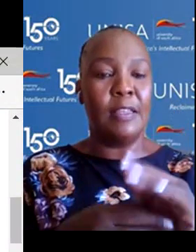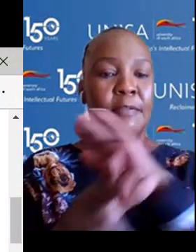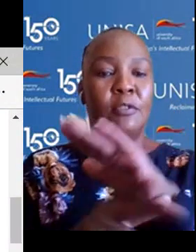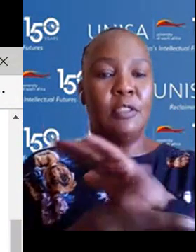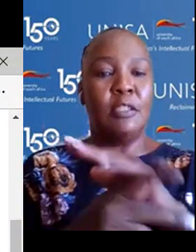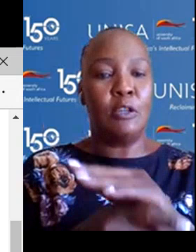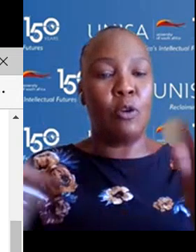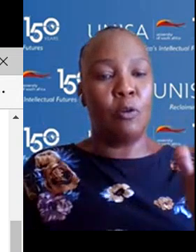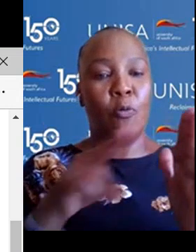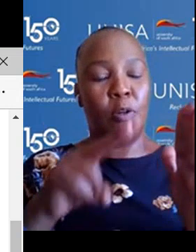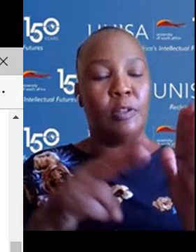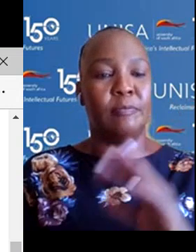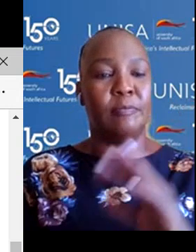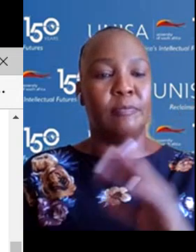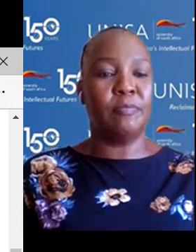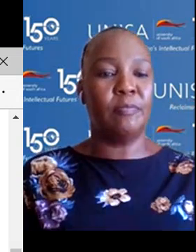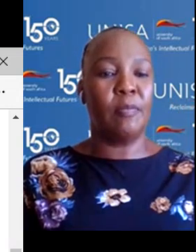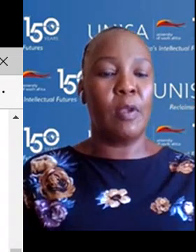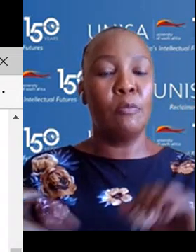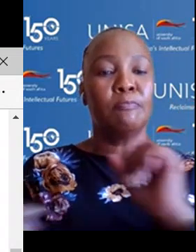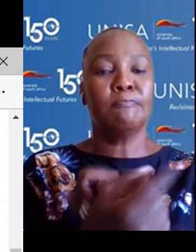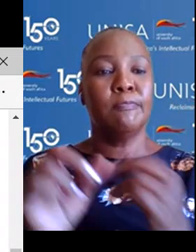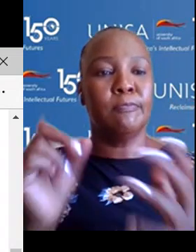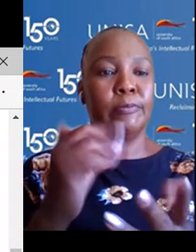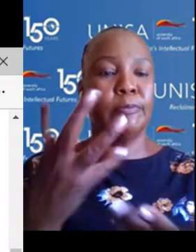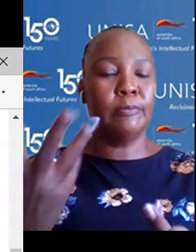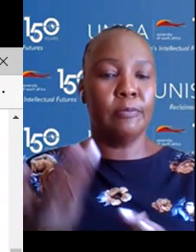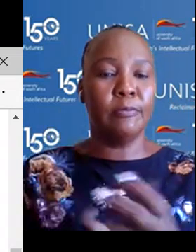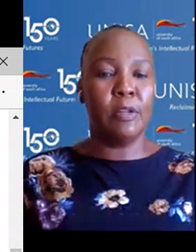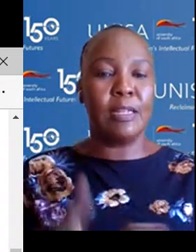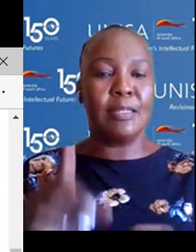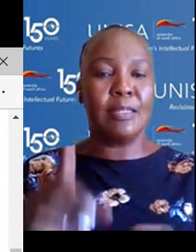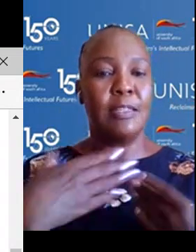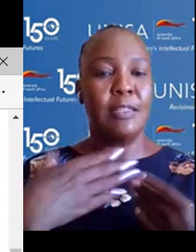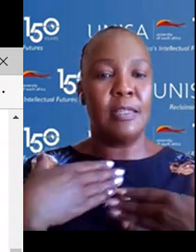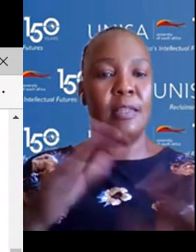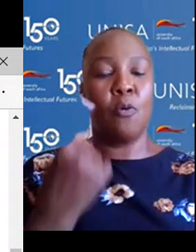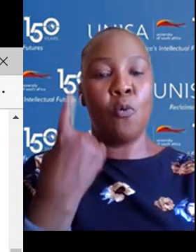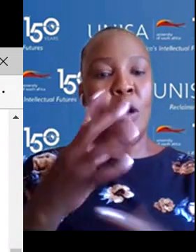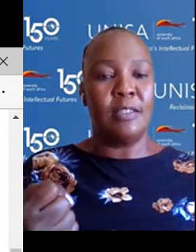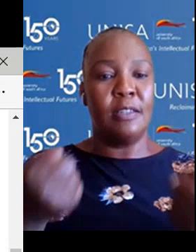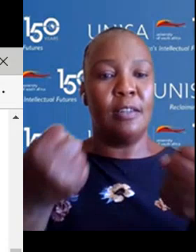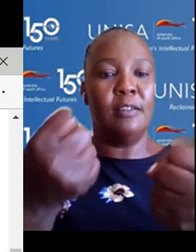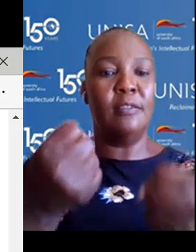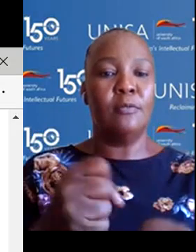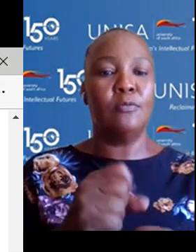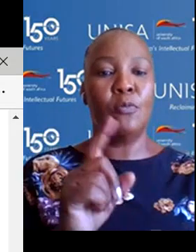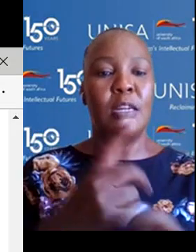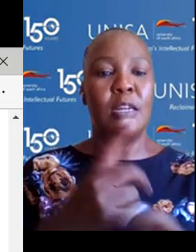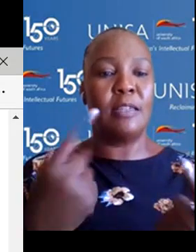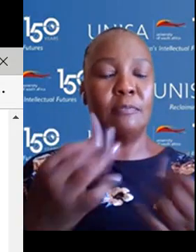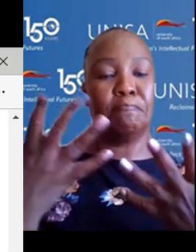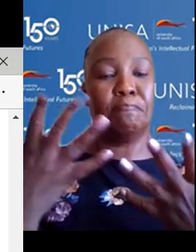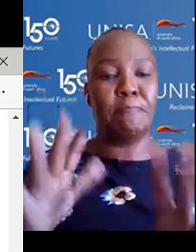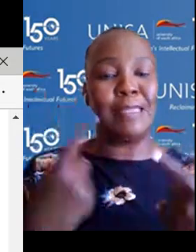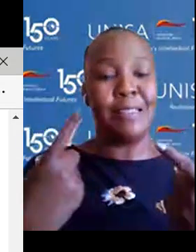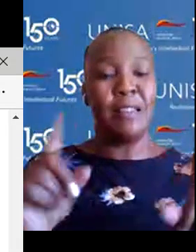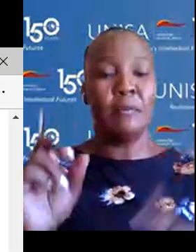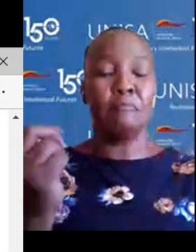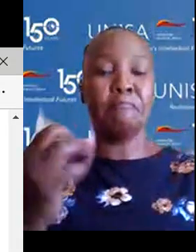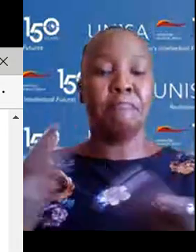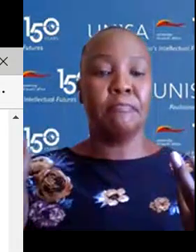through. What will happen then is you click on Start, you click on OneDrive, pretty much what I did. But now the difference is going